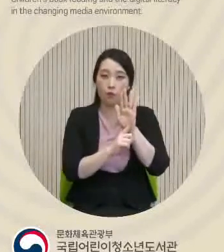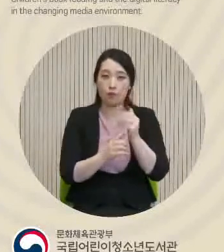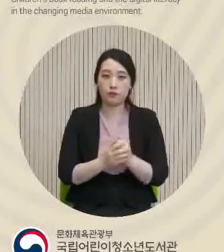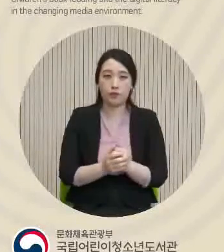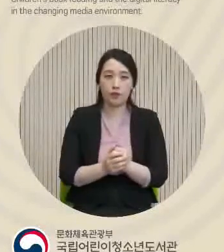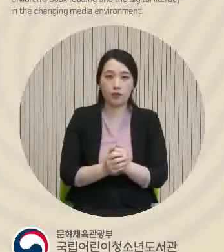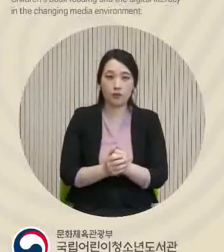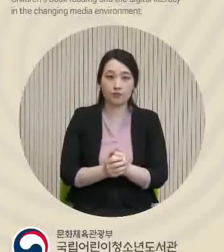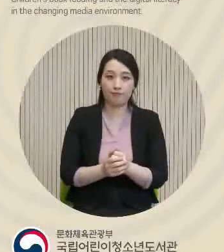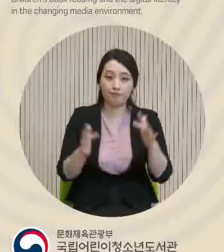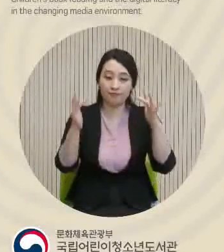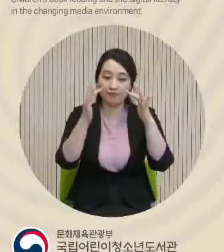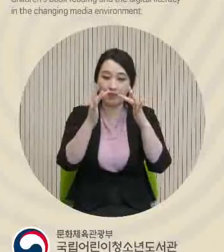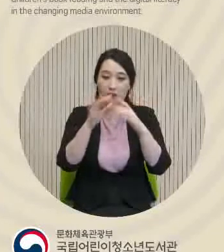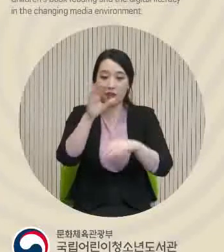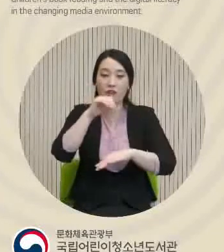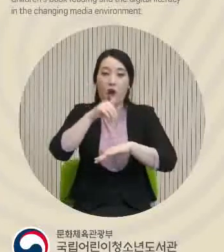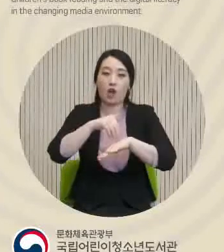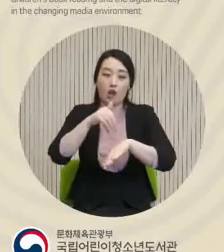site.